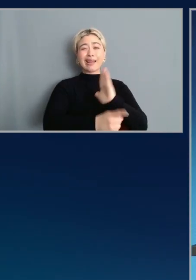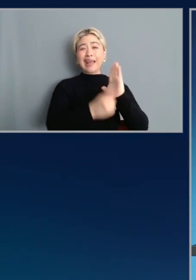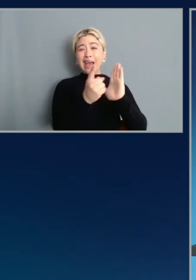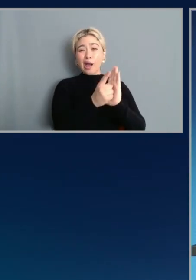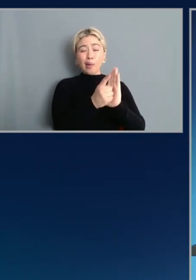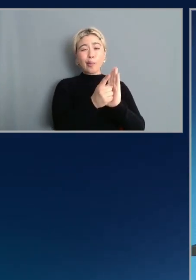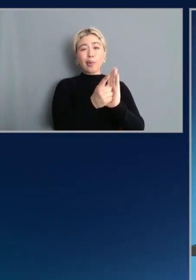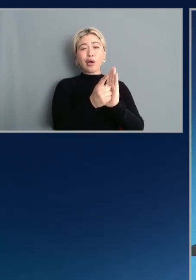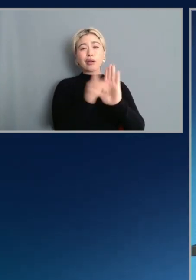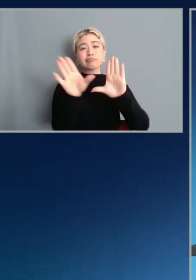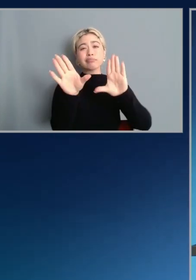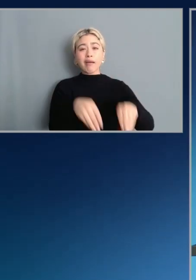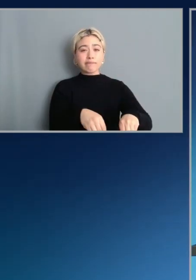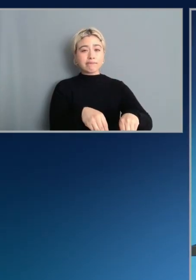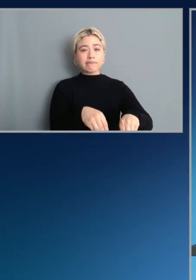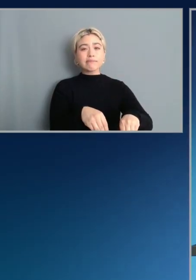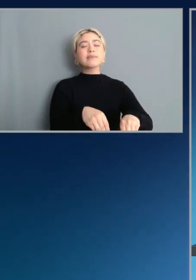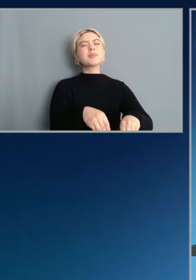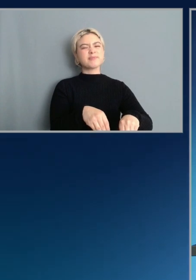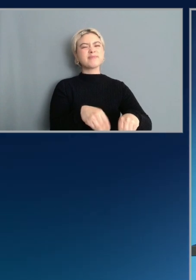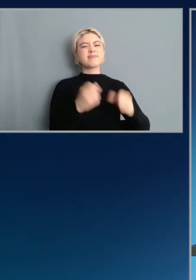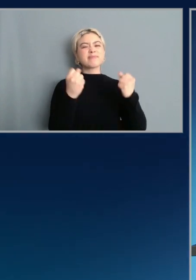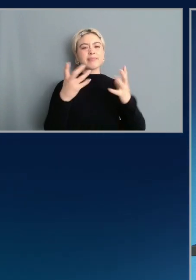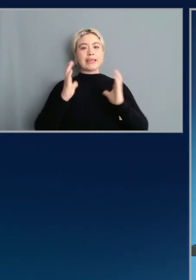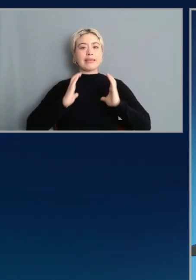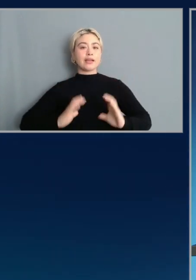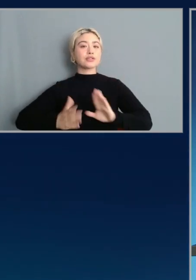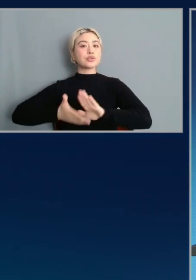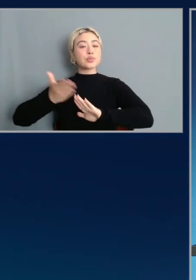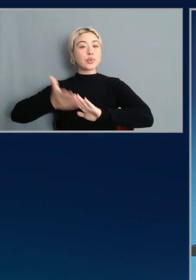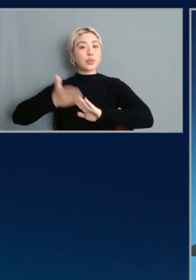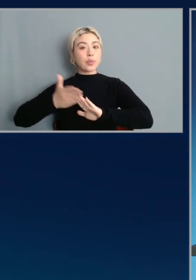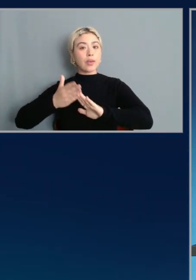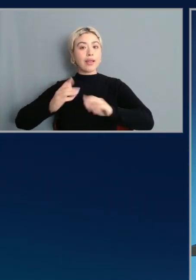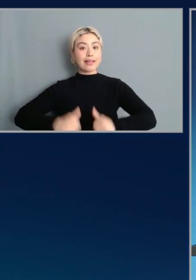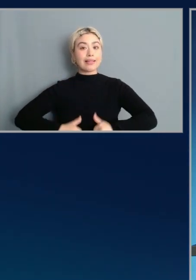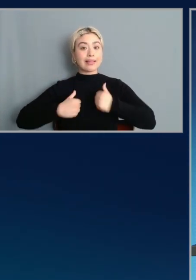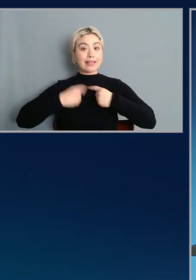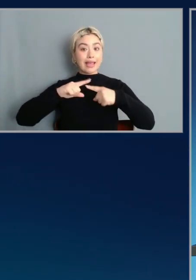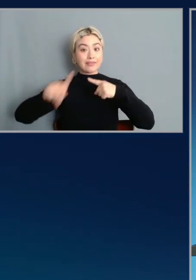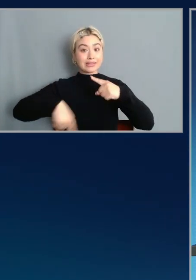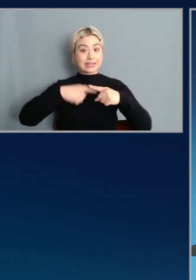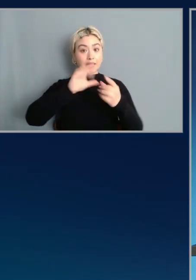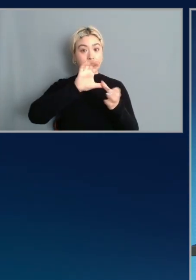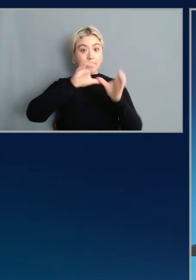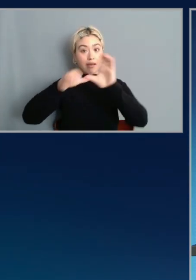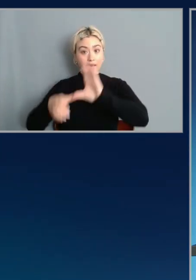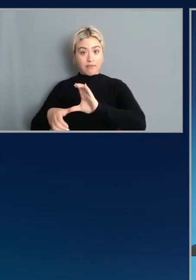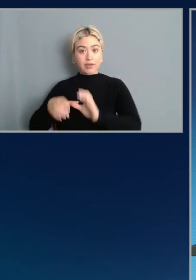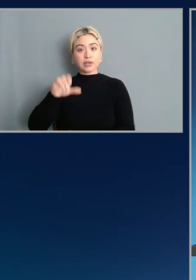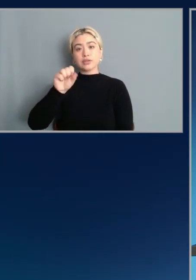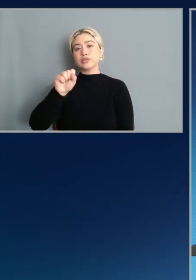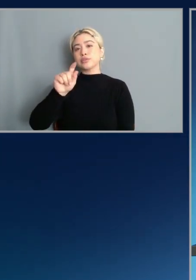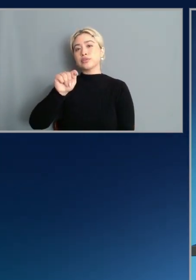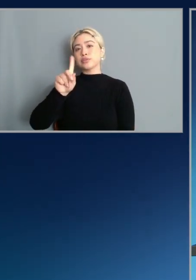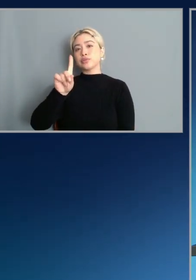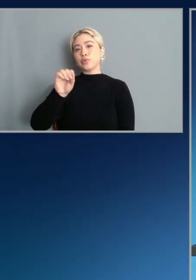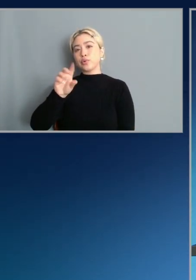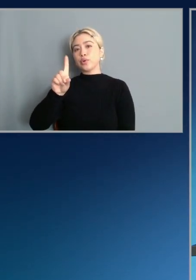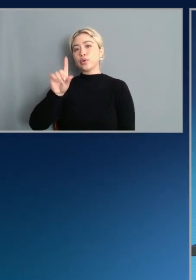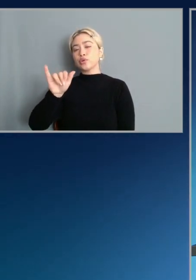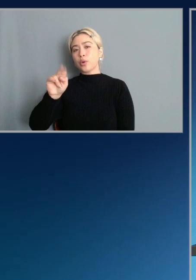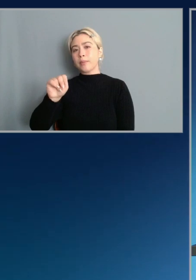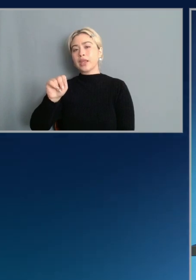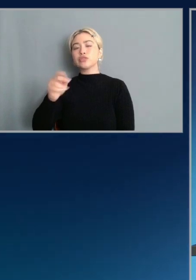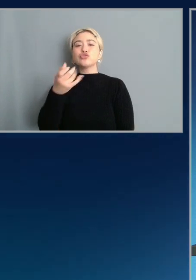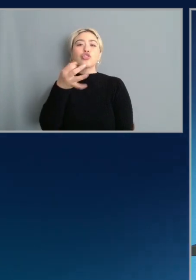it off. A lot of customers run lifecycle configs in their Studio domain to just turn off the instances